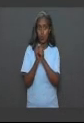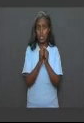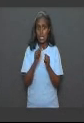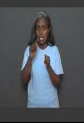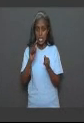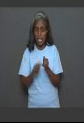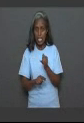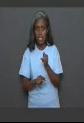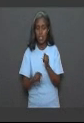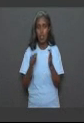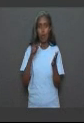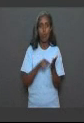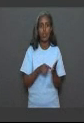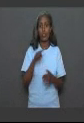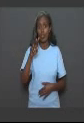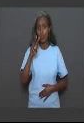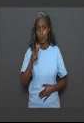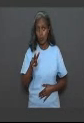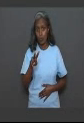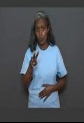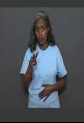end point 2,